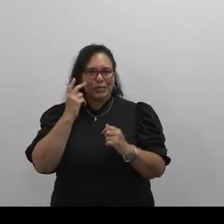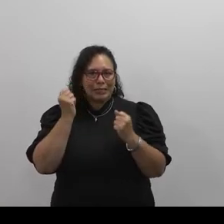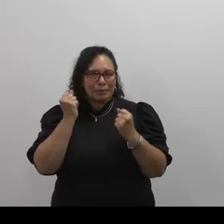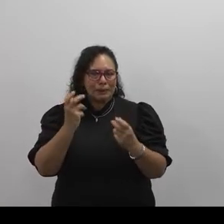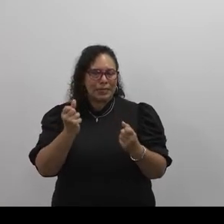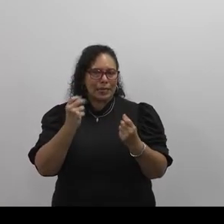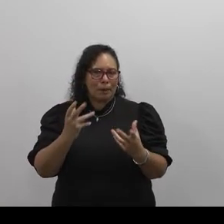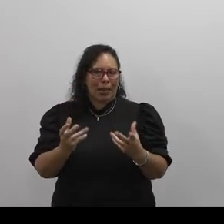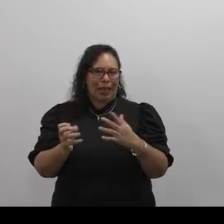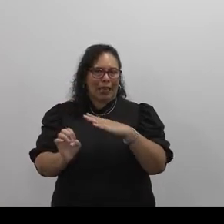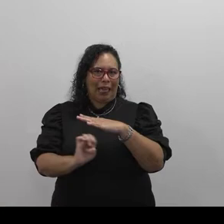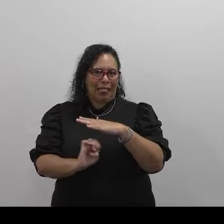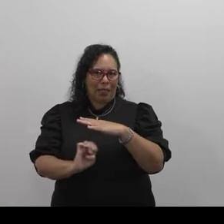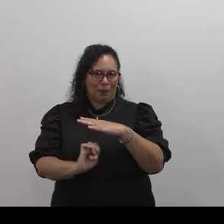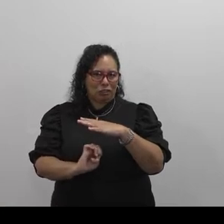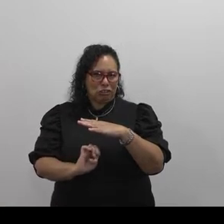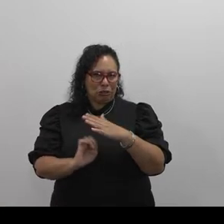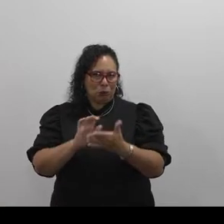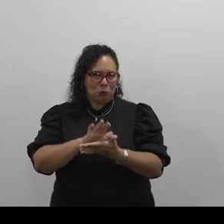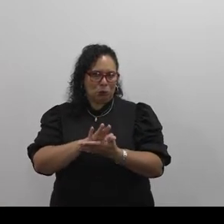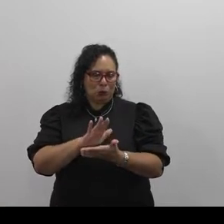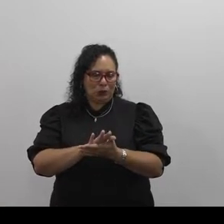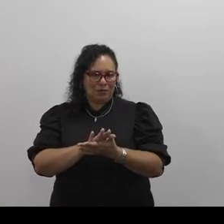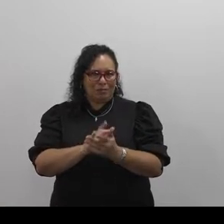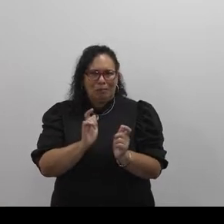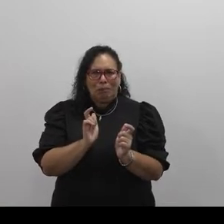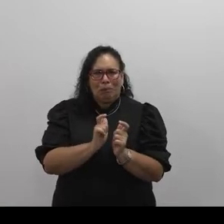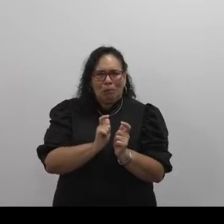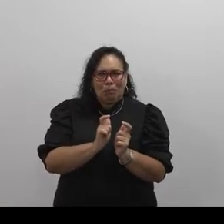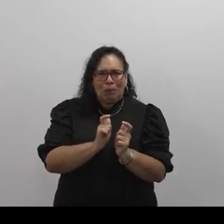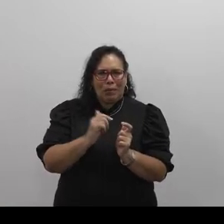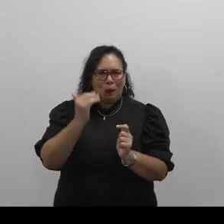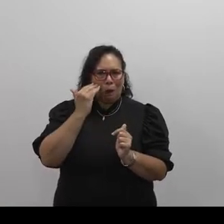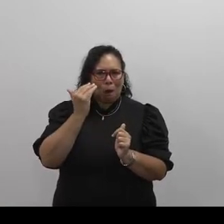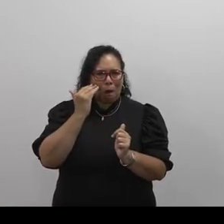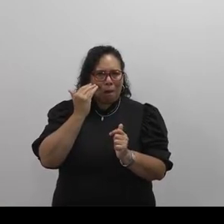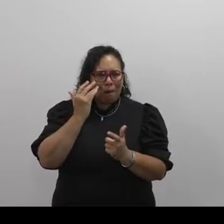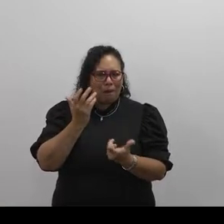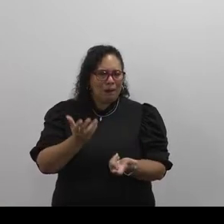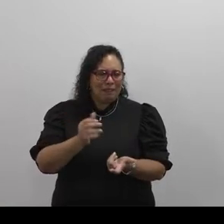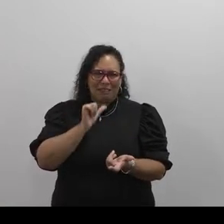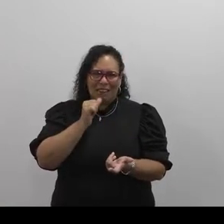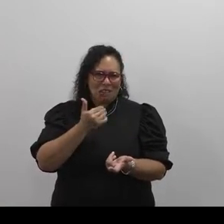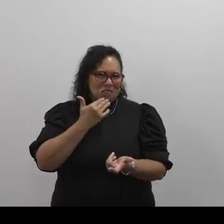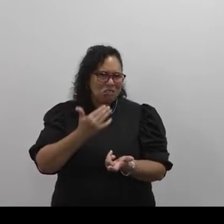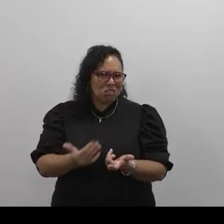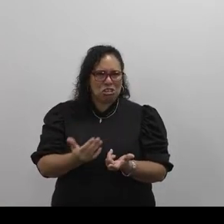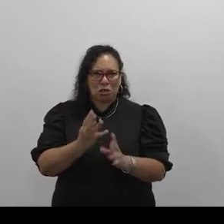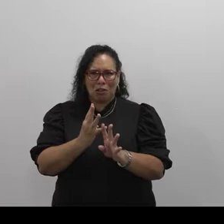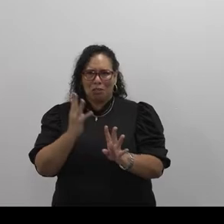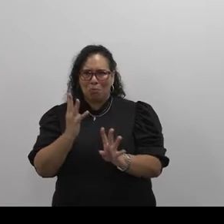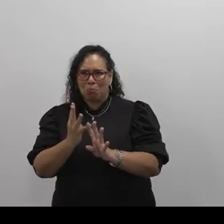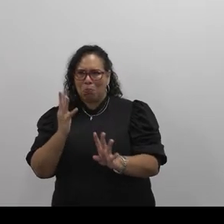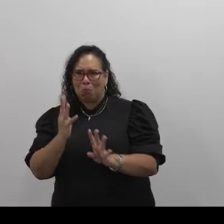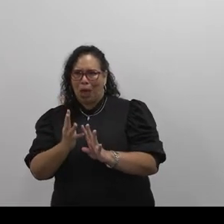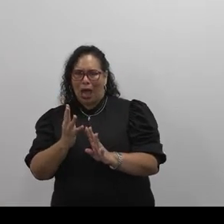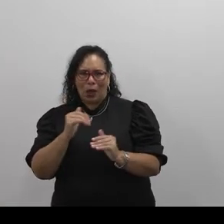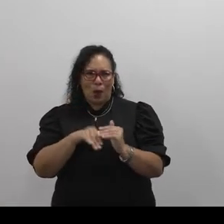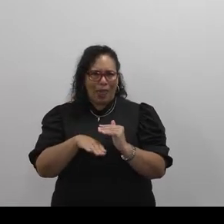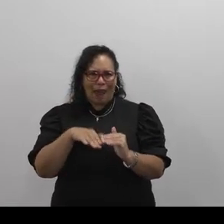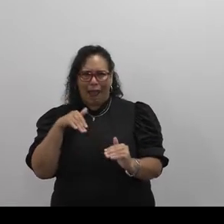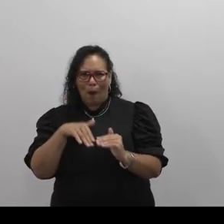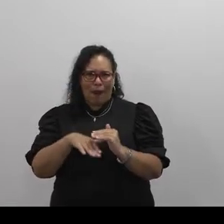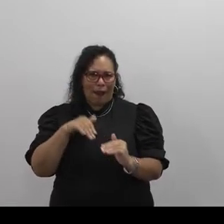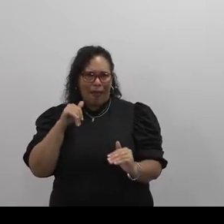our elementary sites in particular. Small spaces, right? So spaces that are not conducive to good fast speed lines to get kids in and out of that